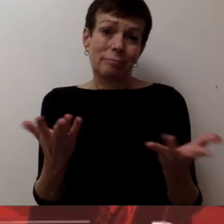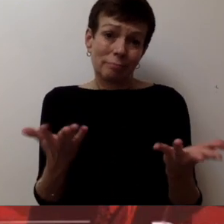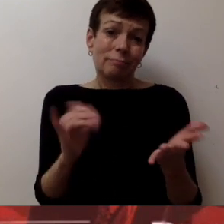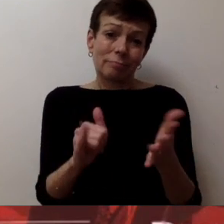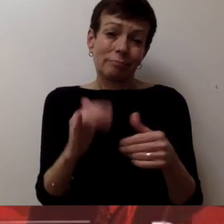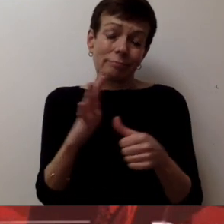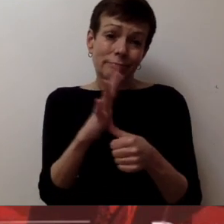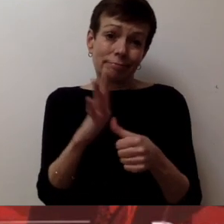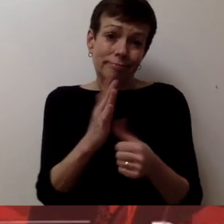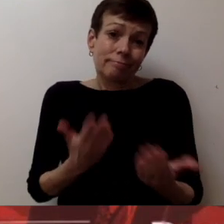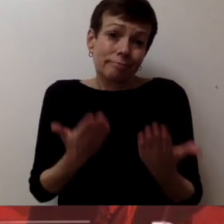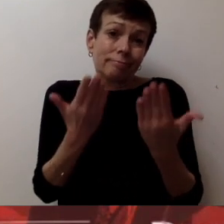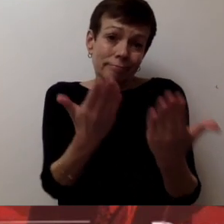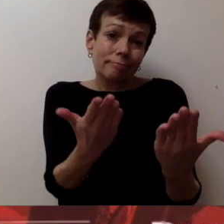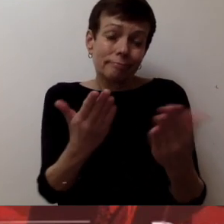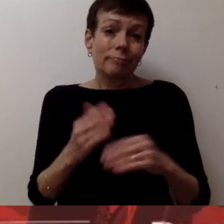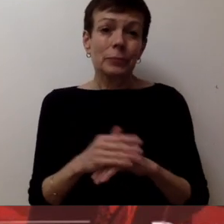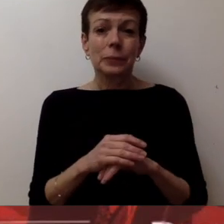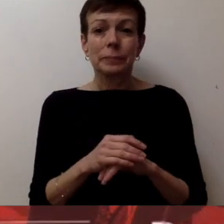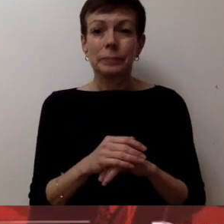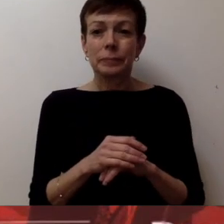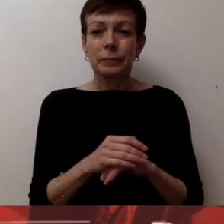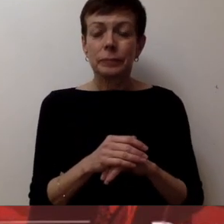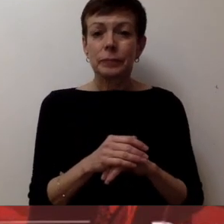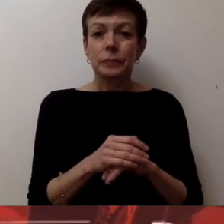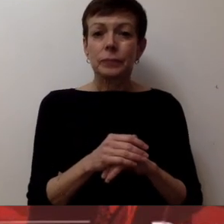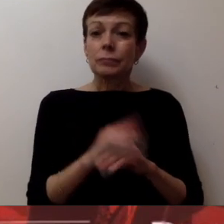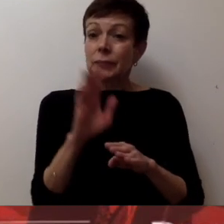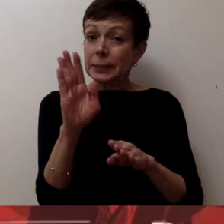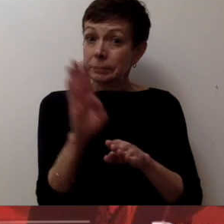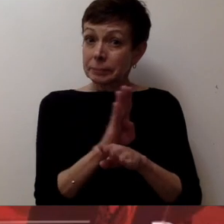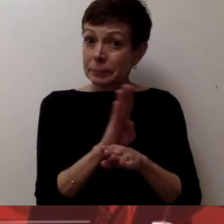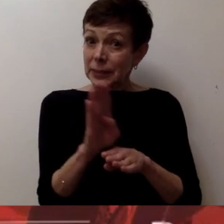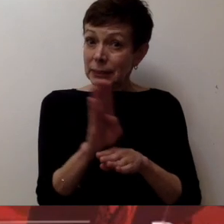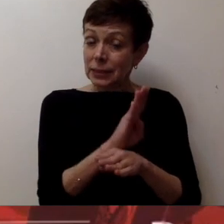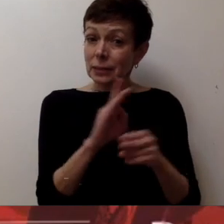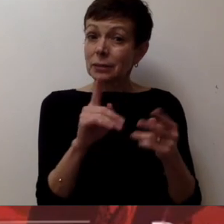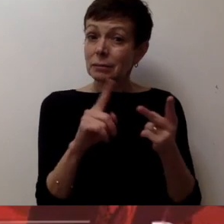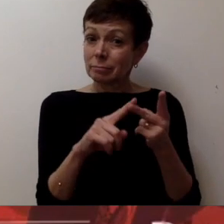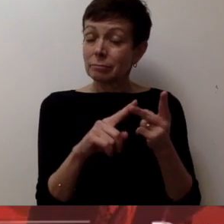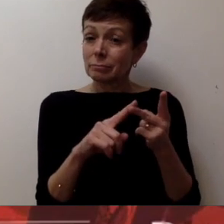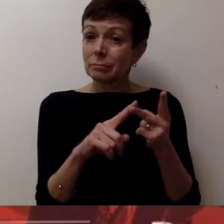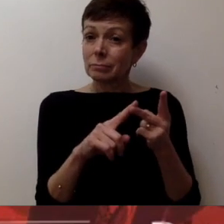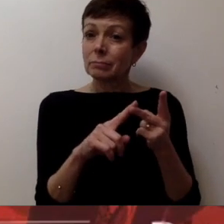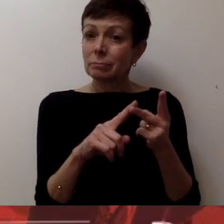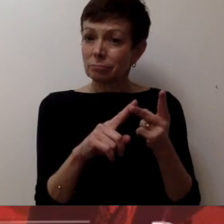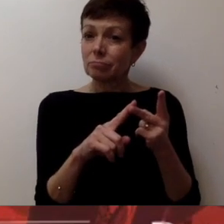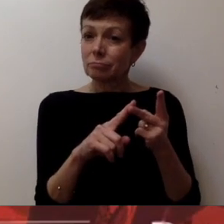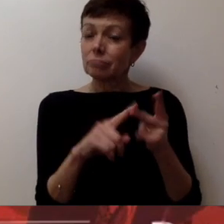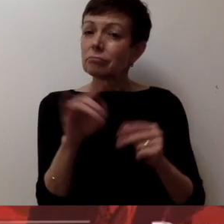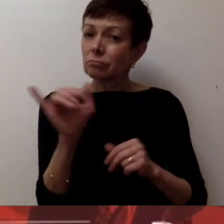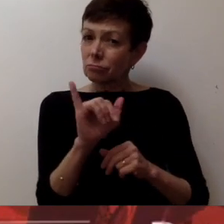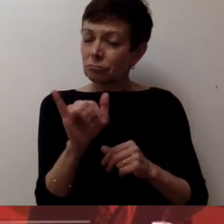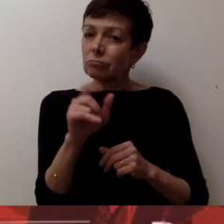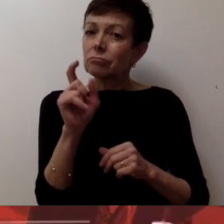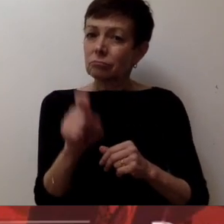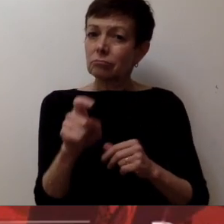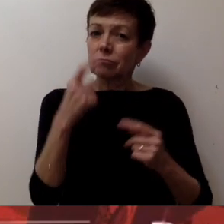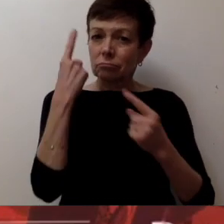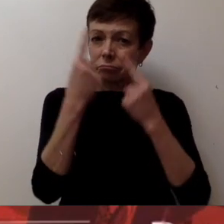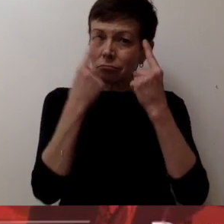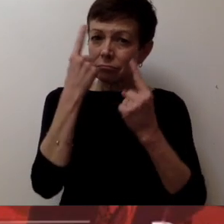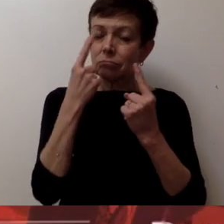that would be our primary recommendation to residents. Businesses are also required to consider